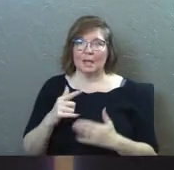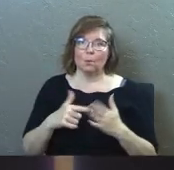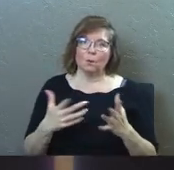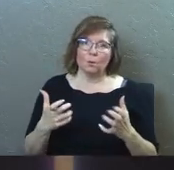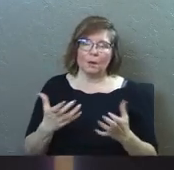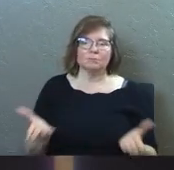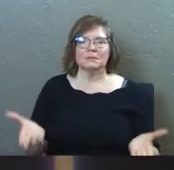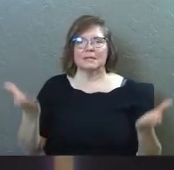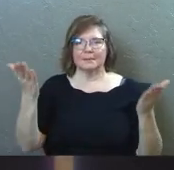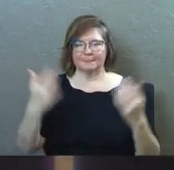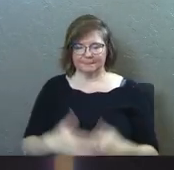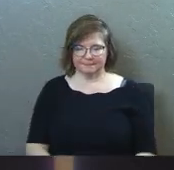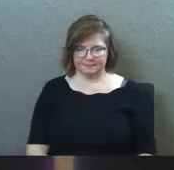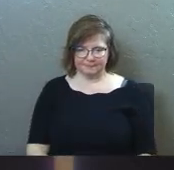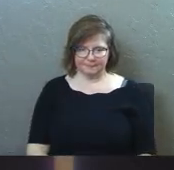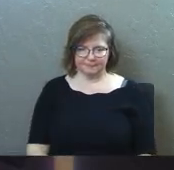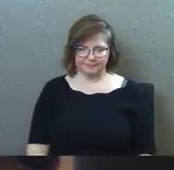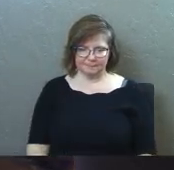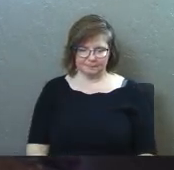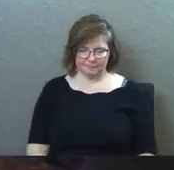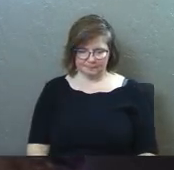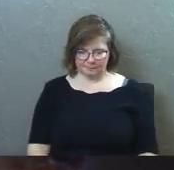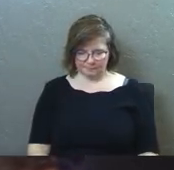That's what we want. Would you guys stand?